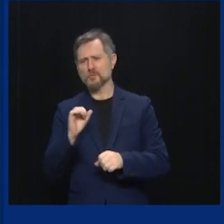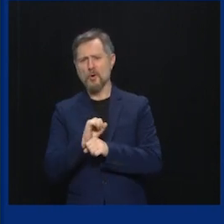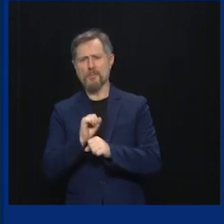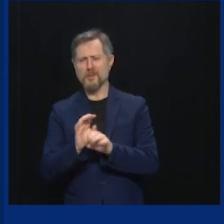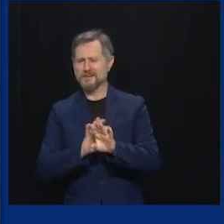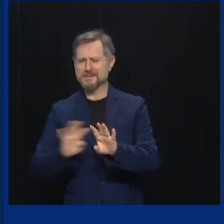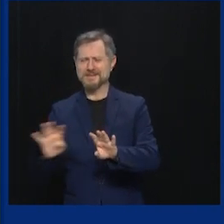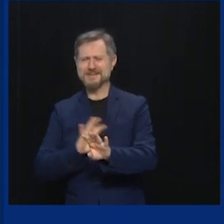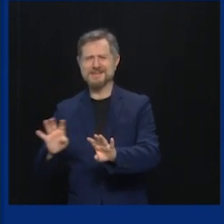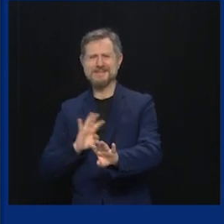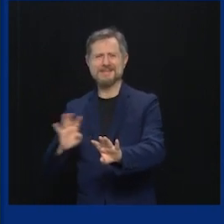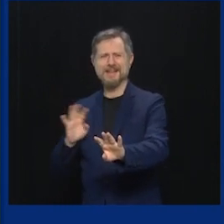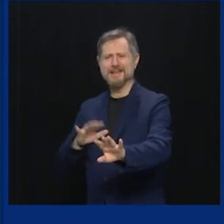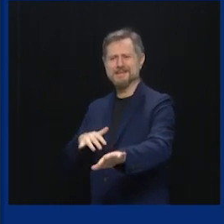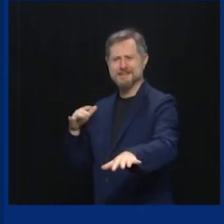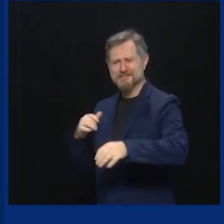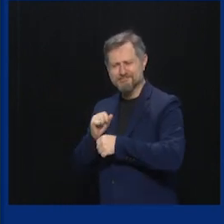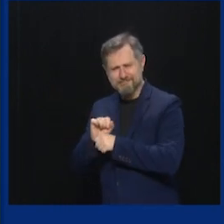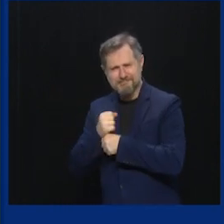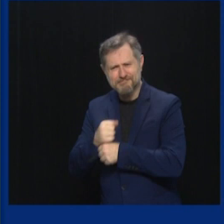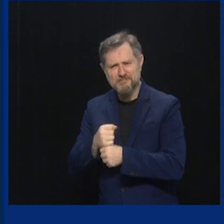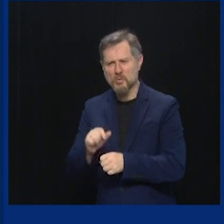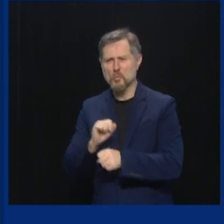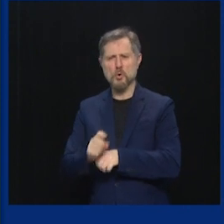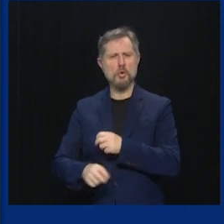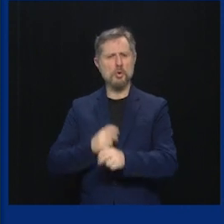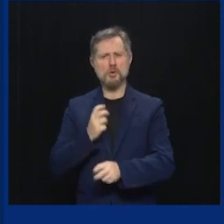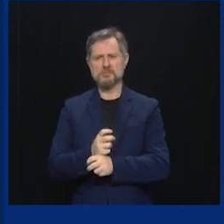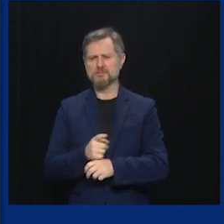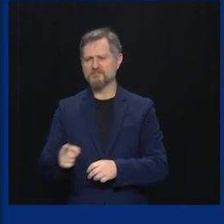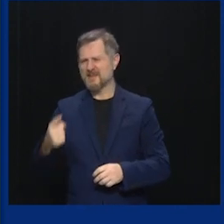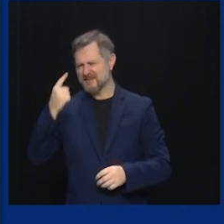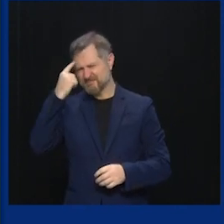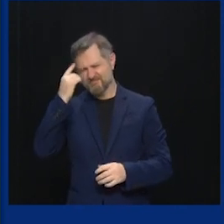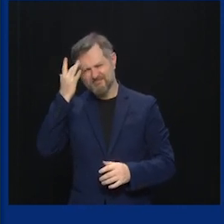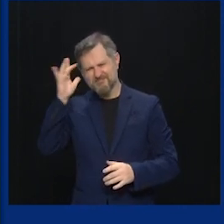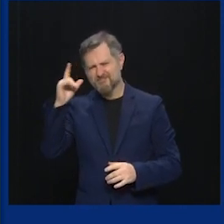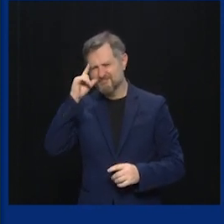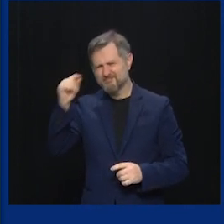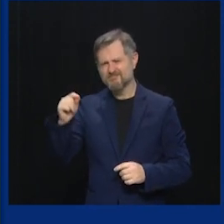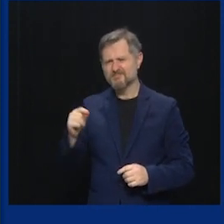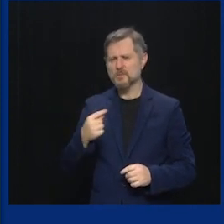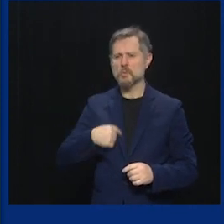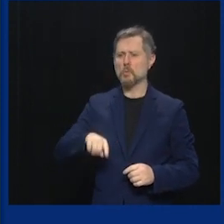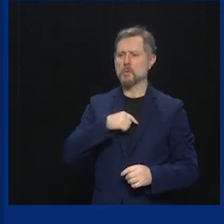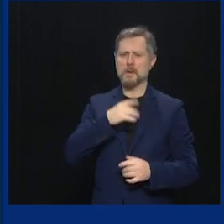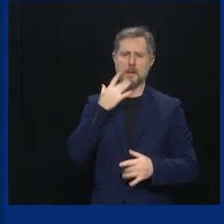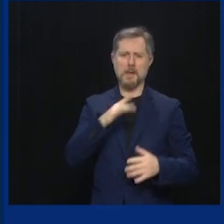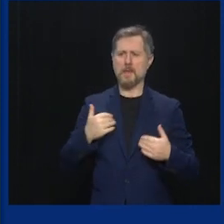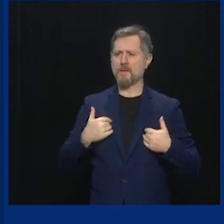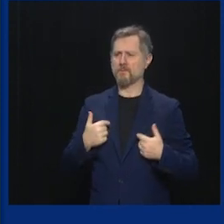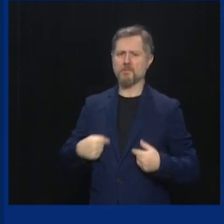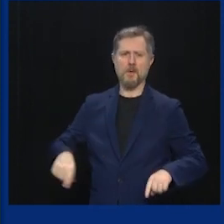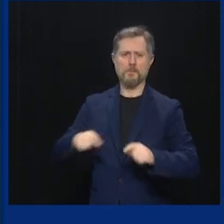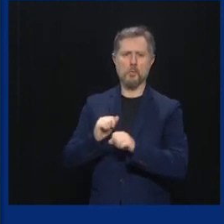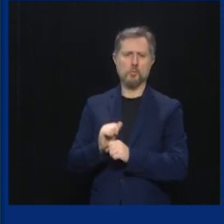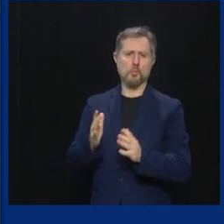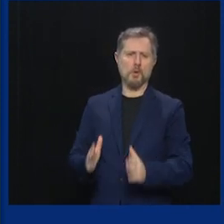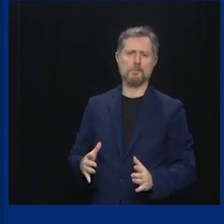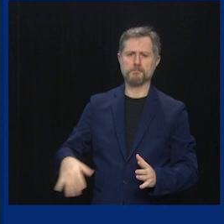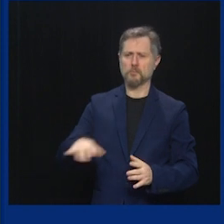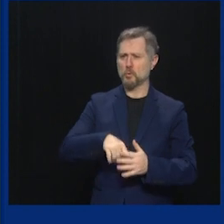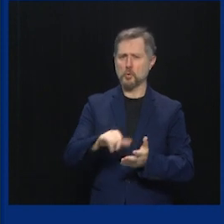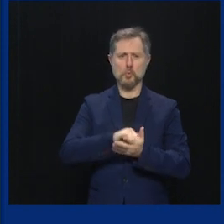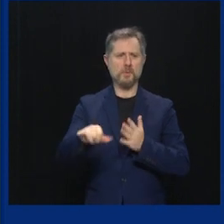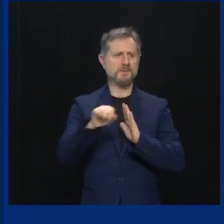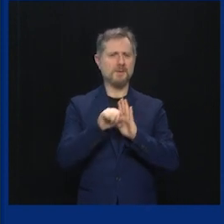work unbelievably hard, and they're absolutely brilliant. We are so blessed to have the members of the Wadsworth family part of the New York State